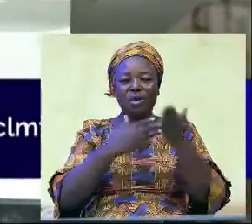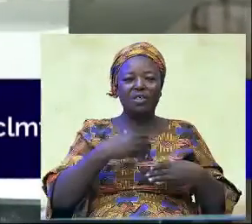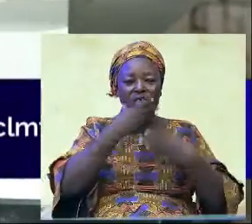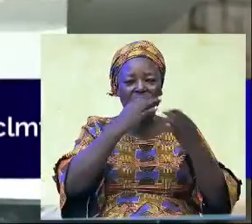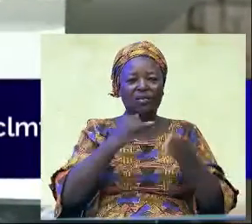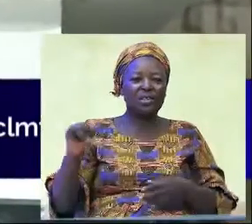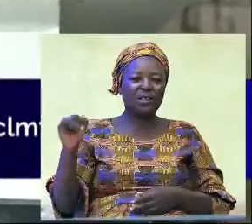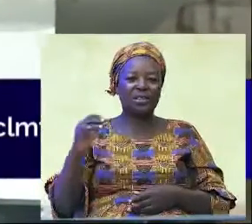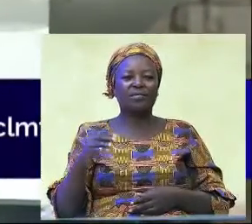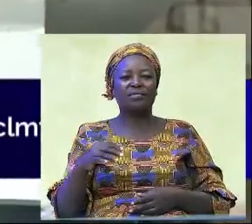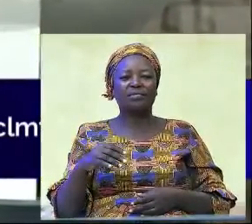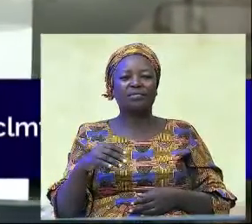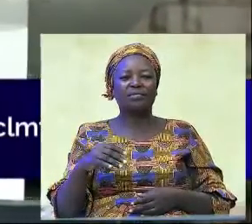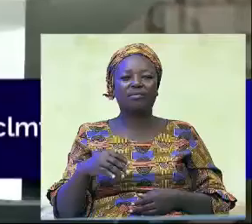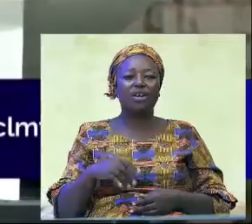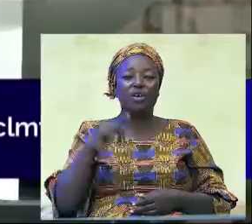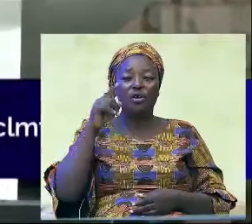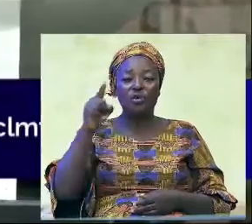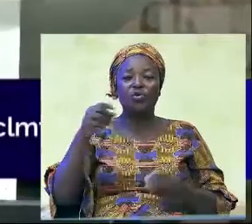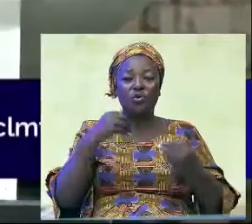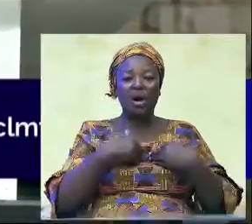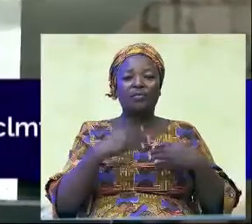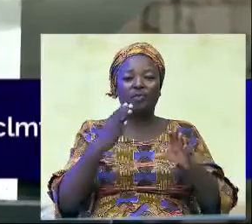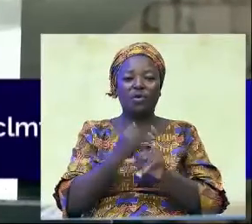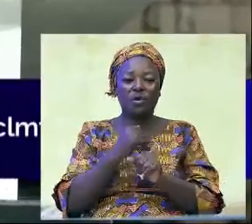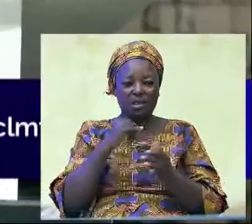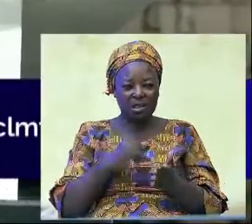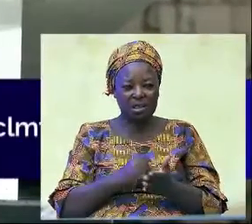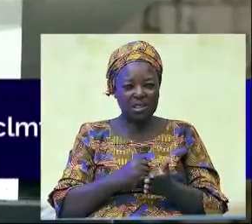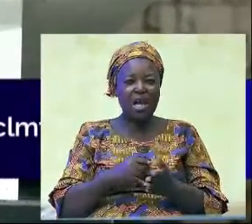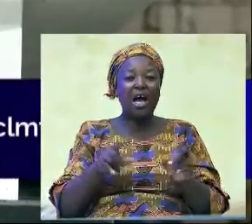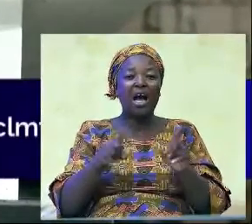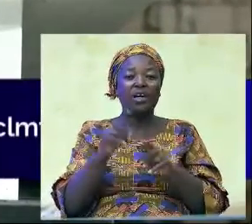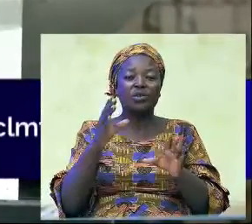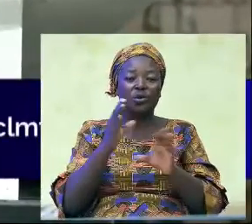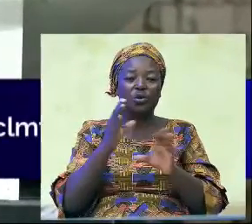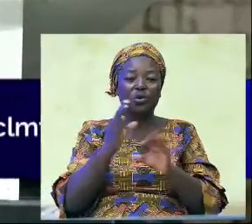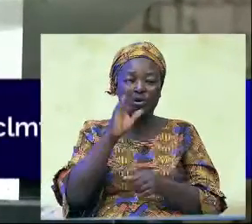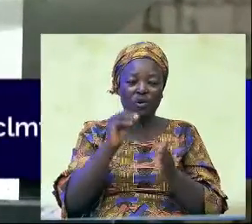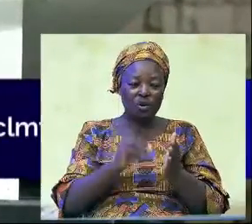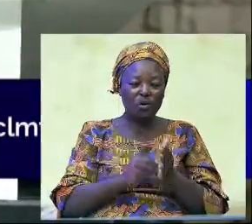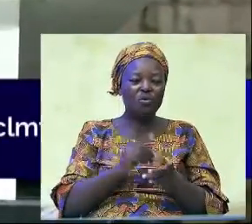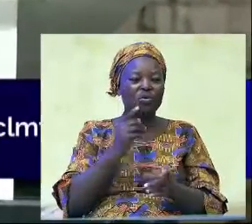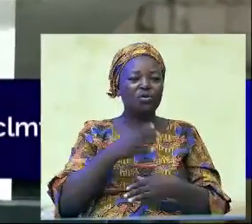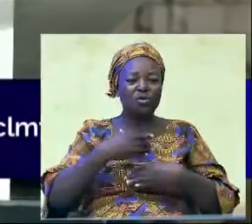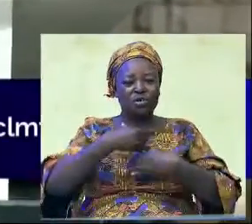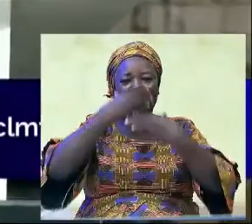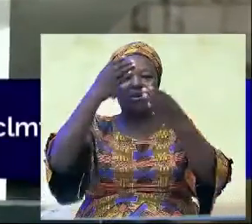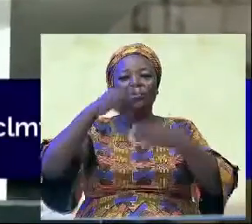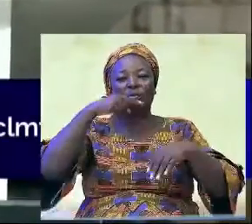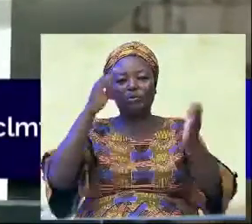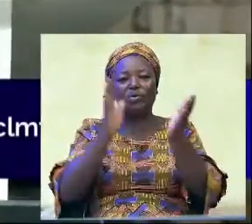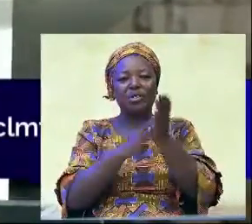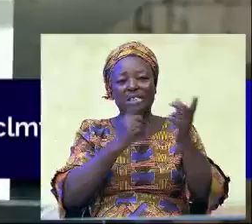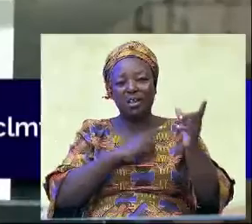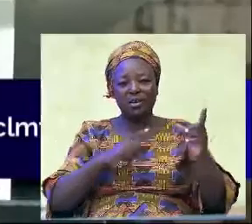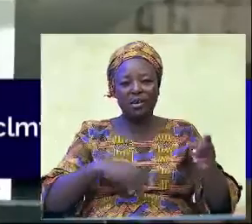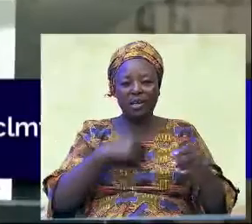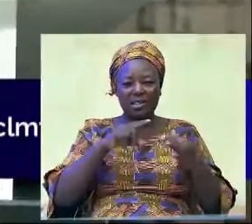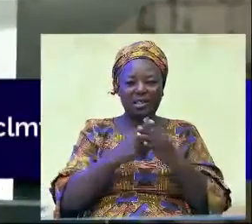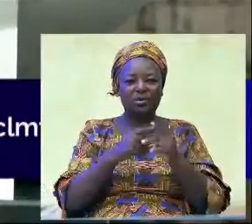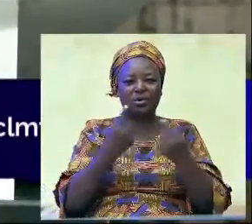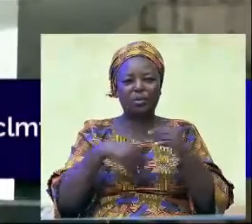Somebody is shouting over there already. Somebody is shouting. You have got it. As you have got your